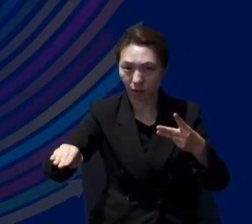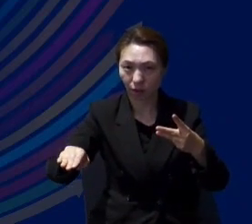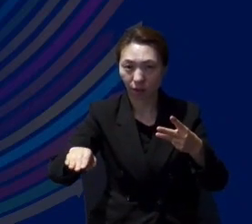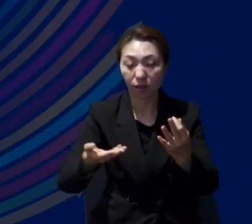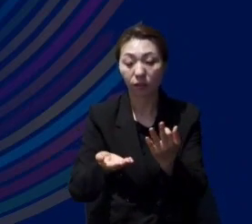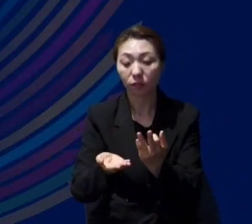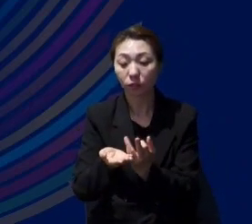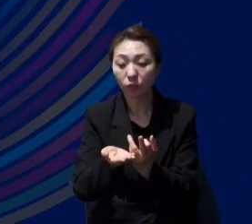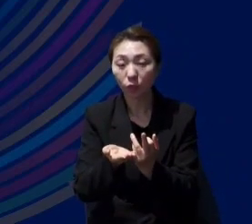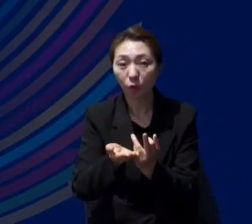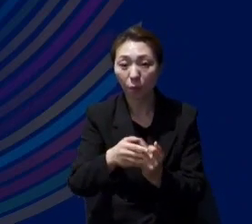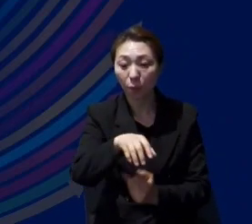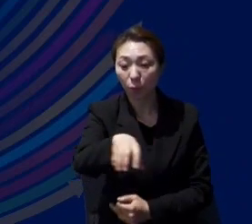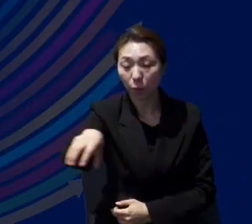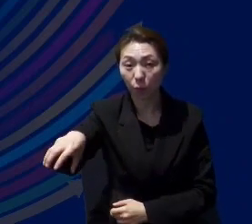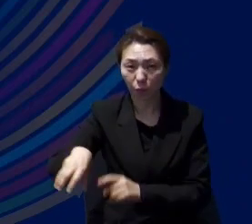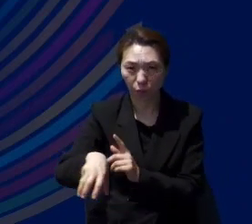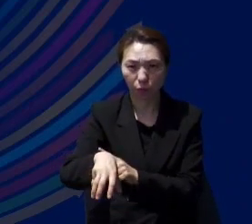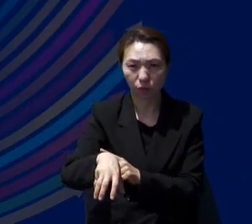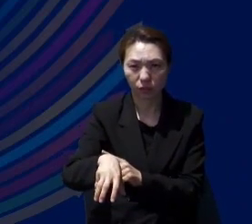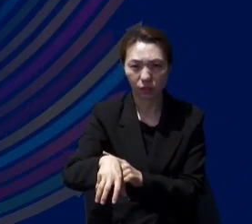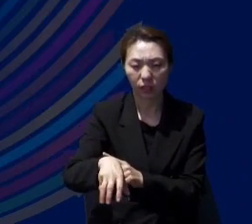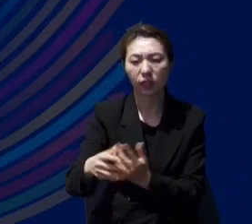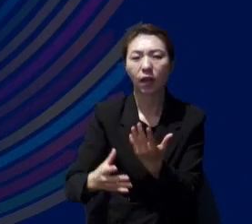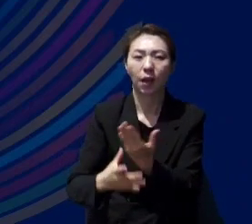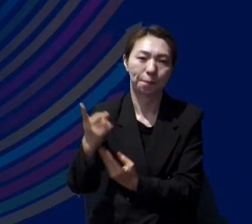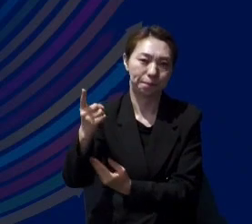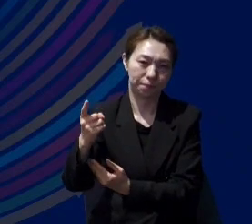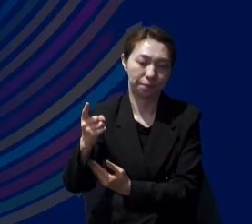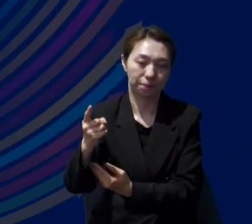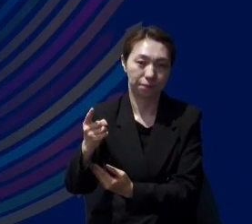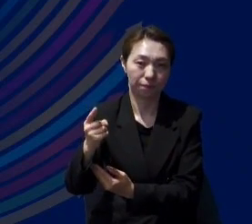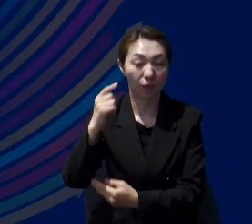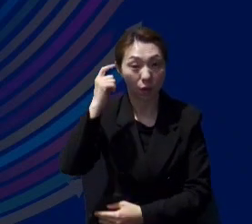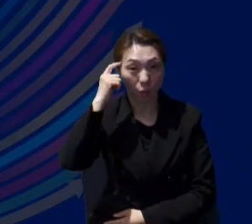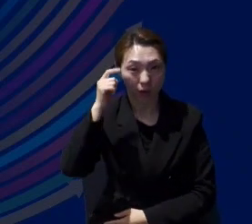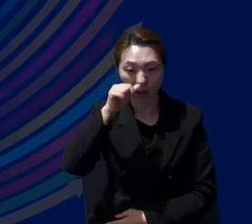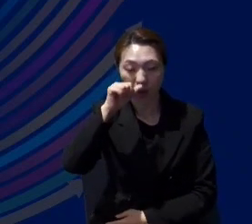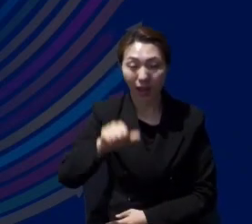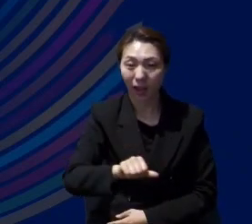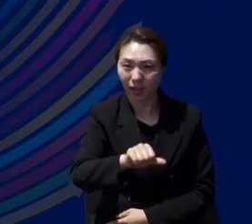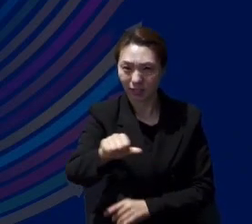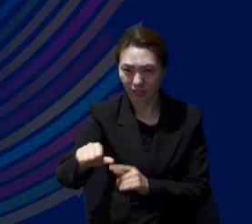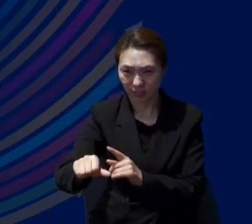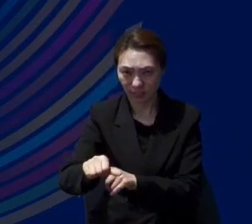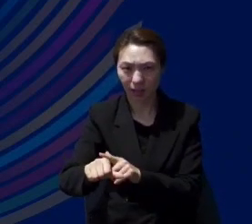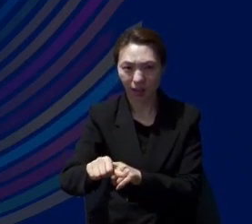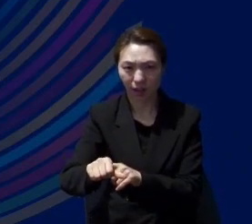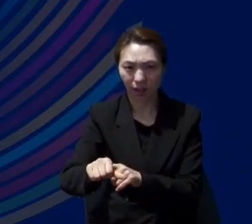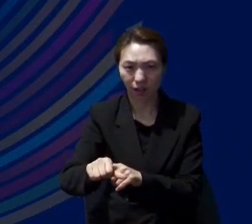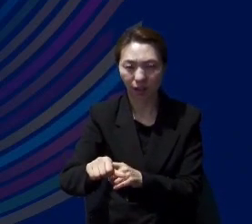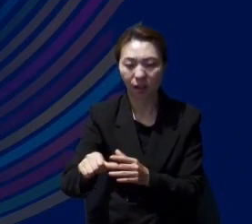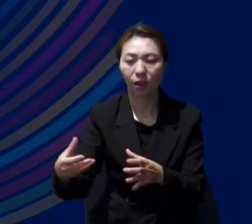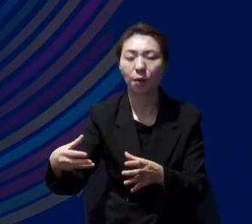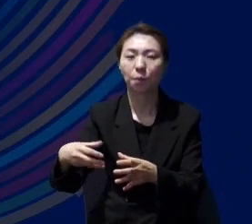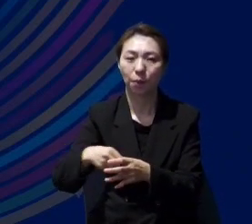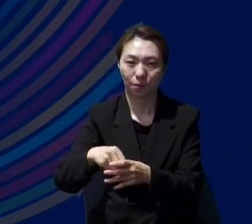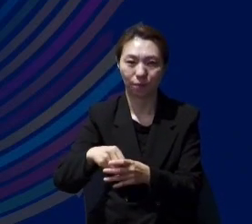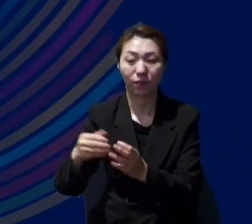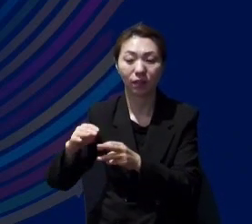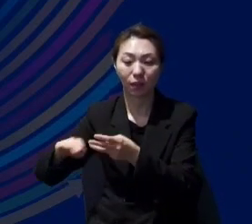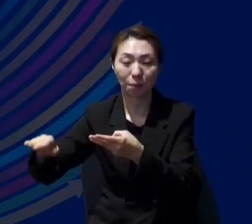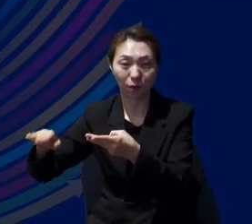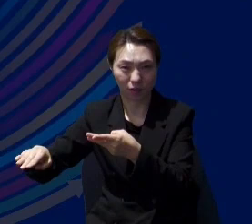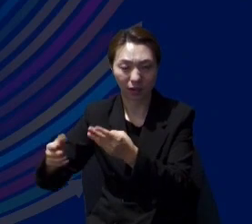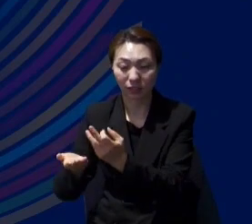reasons, but that group is nearly all Asians. And so we refer to that group as Asian since the estimates primarily represent that group.